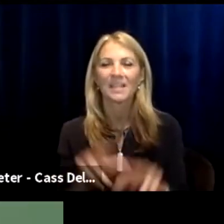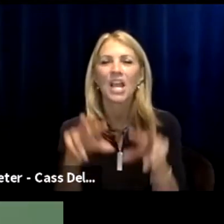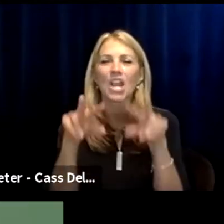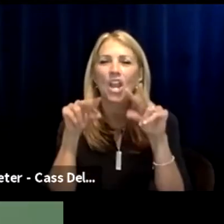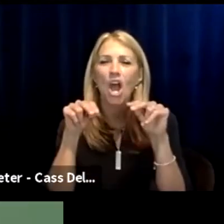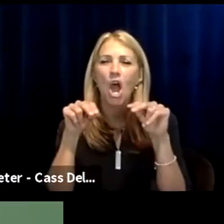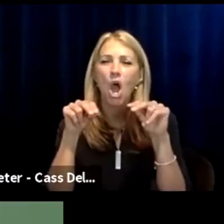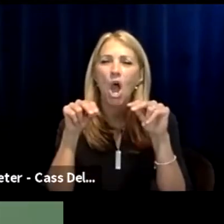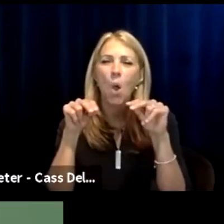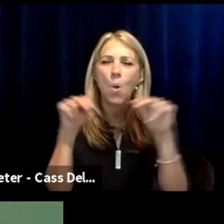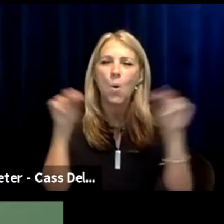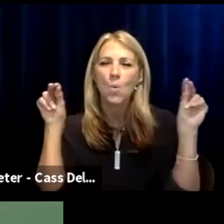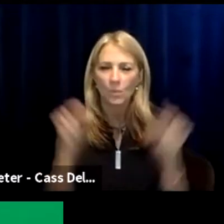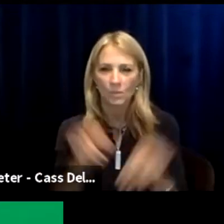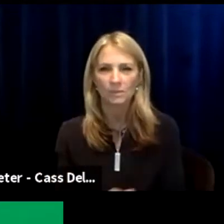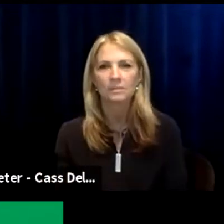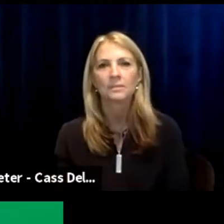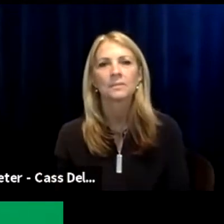No!